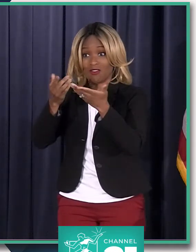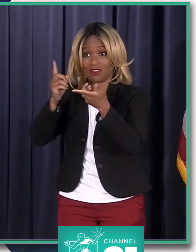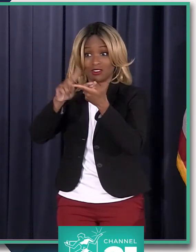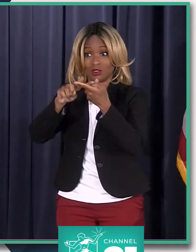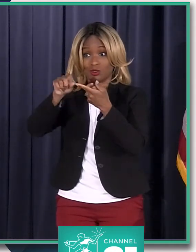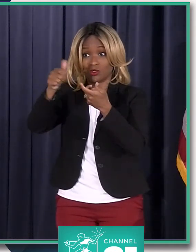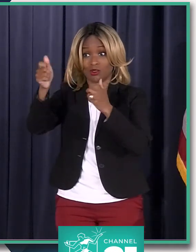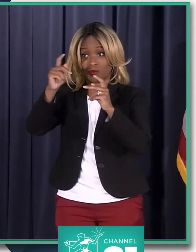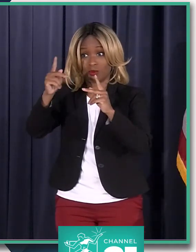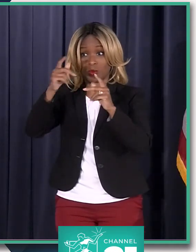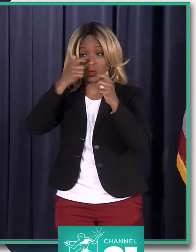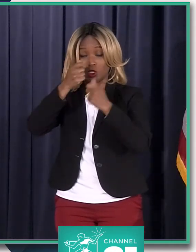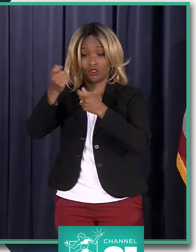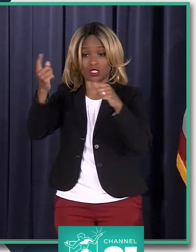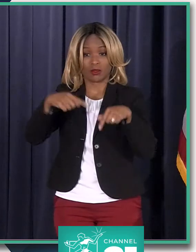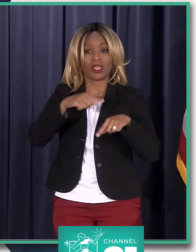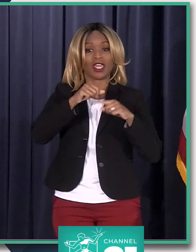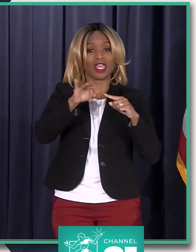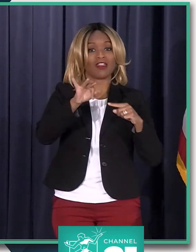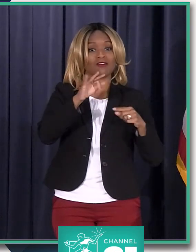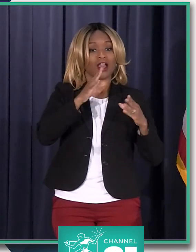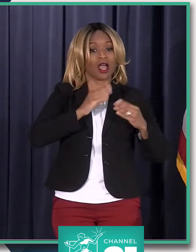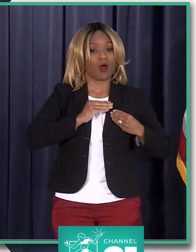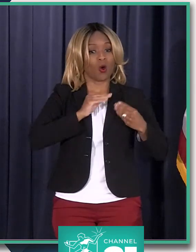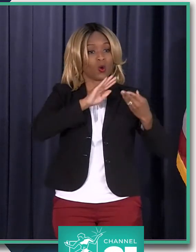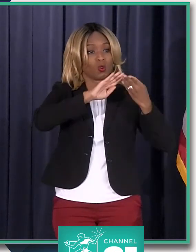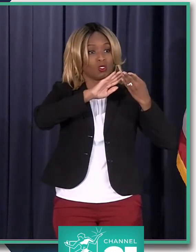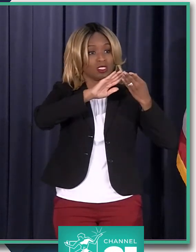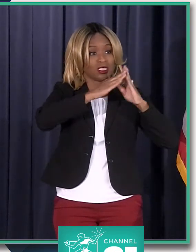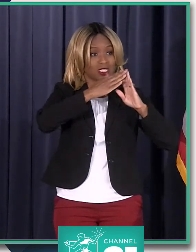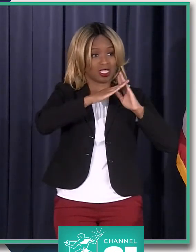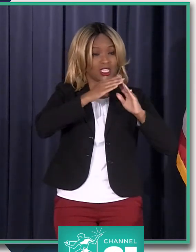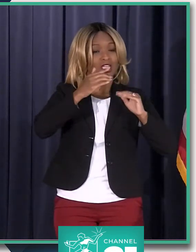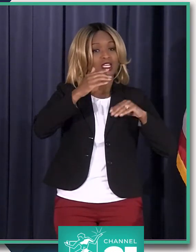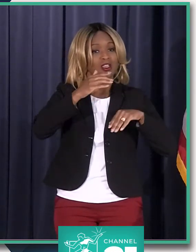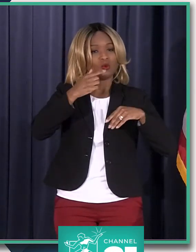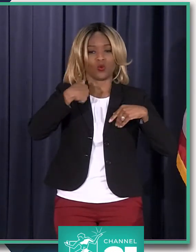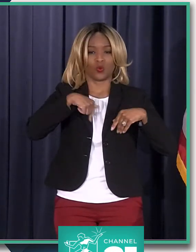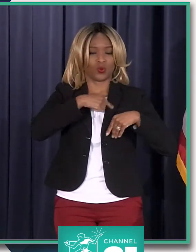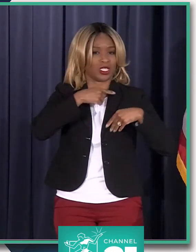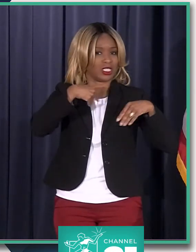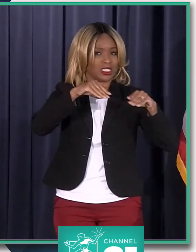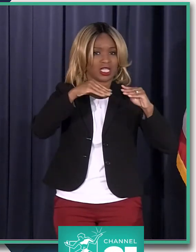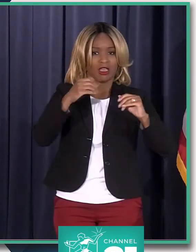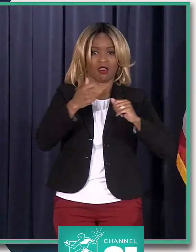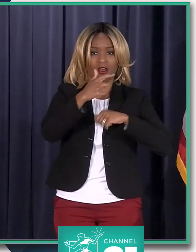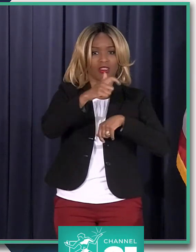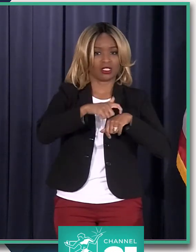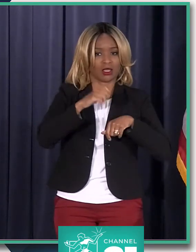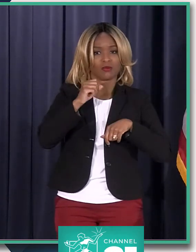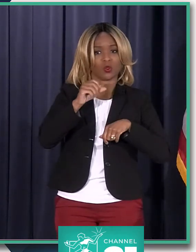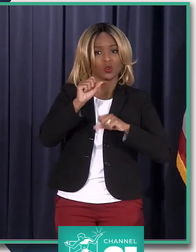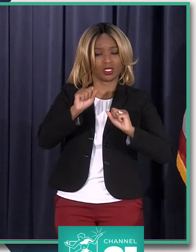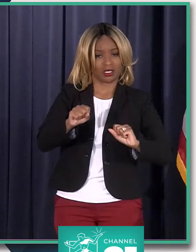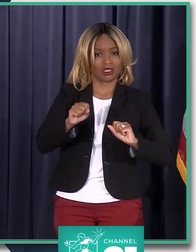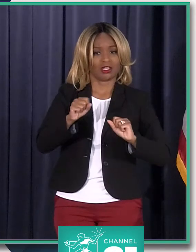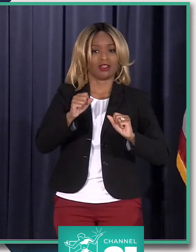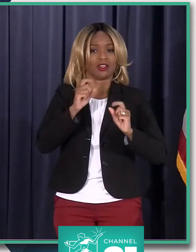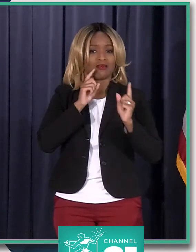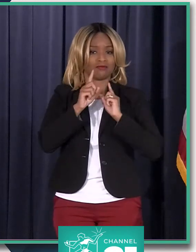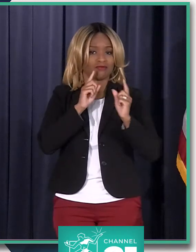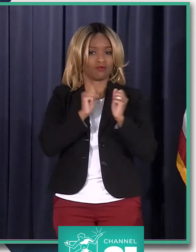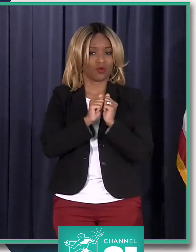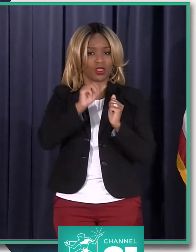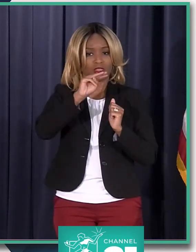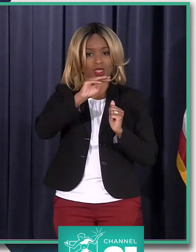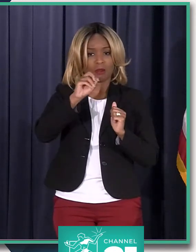they're city-owned, they're on the city site, and we sell those all the time. And so you could have a conversation with Mona, and she could